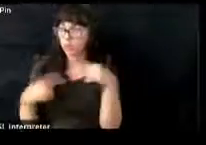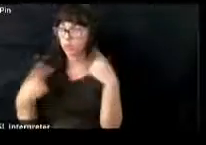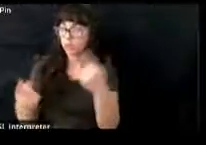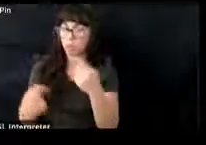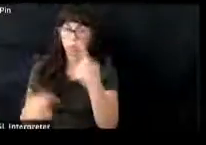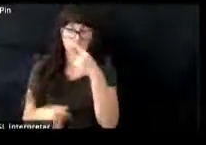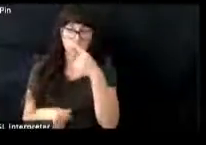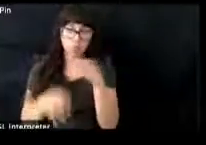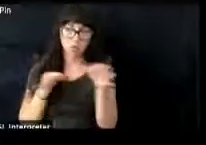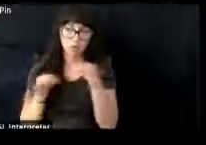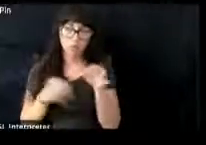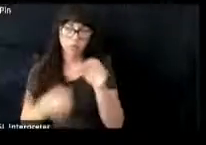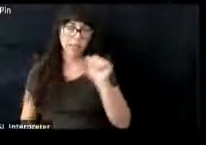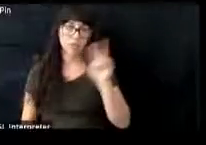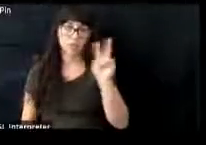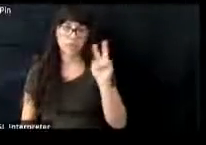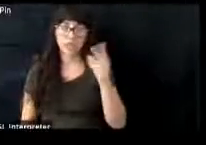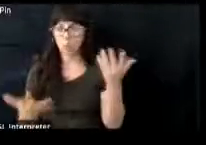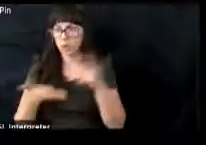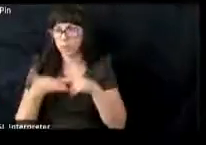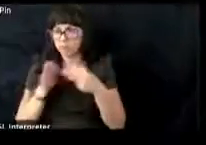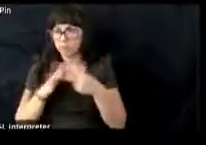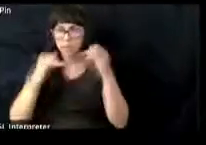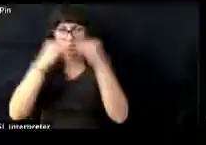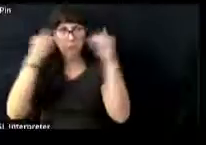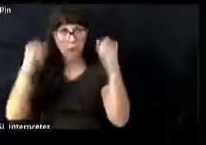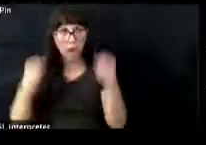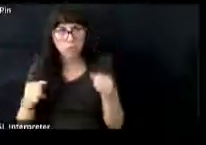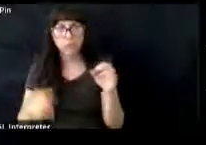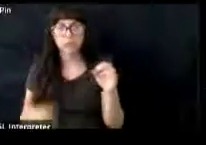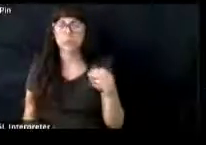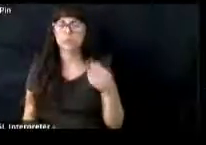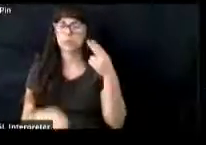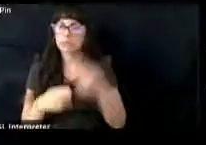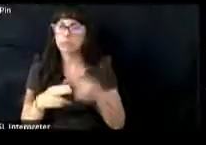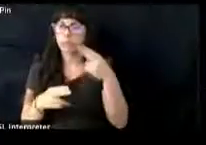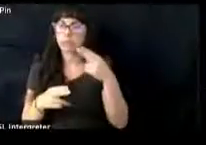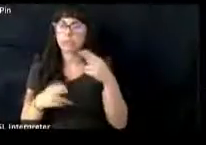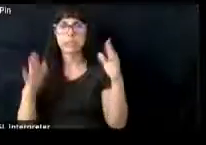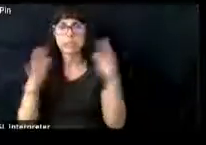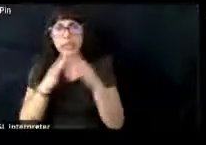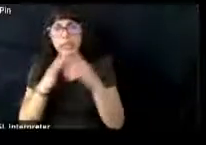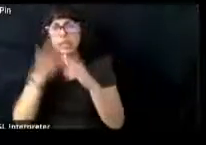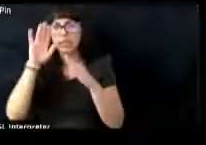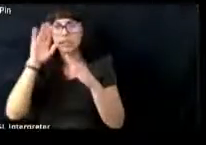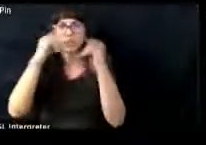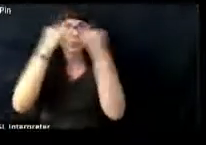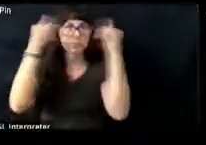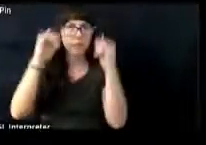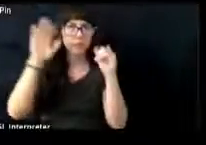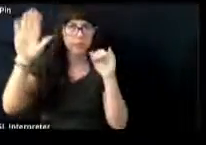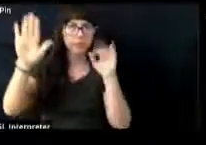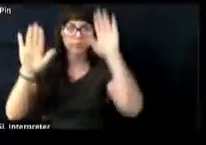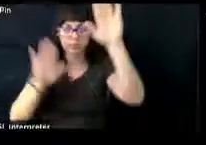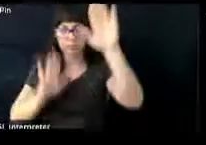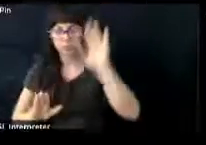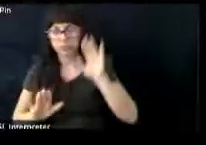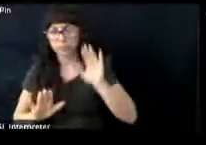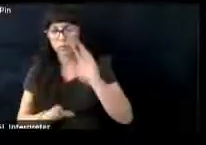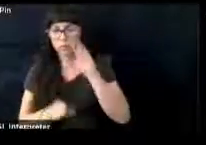describe the Antelope Valley either by boundaries or naming cities that are within the Antelope Valley?